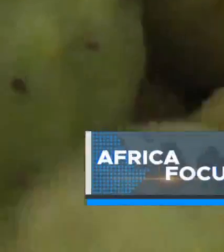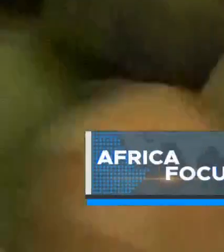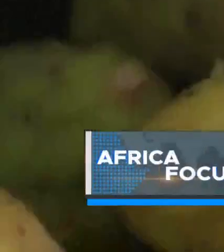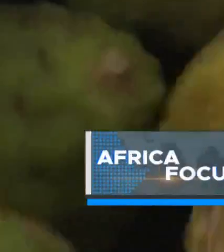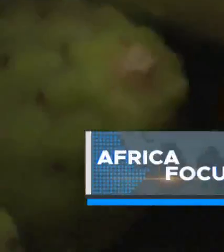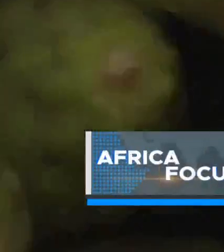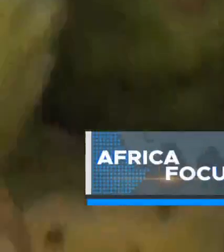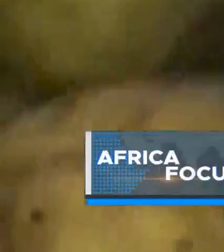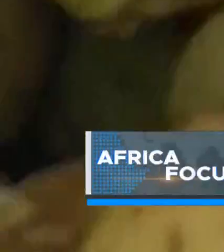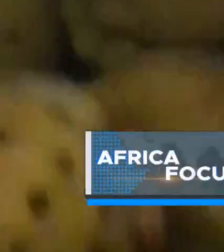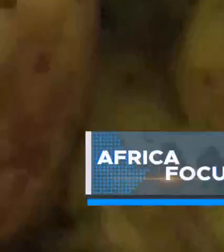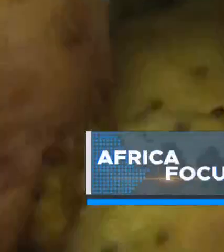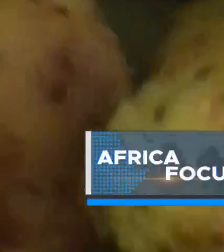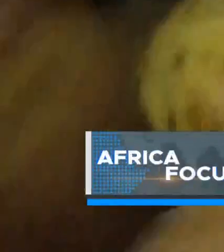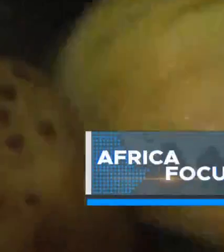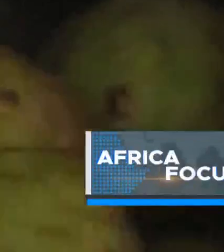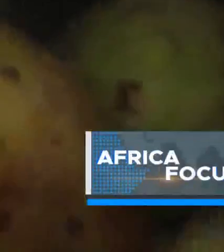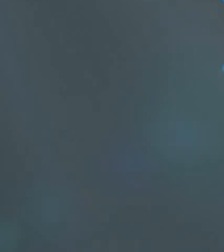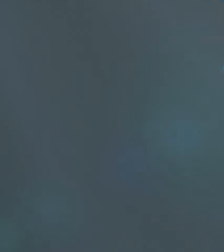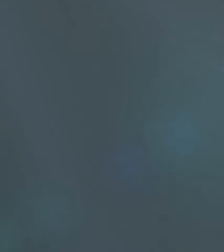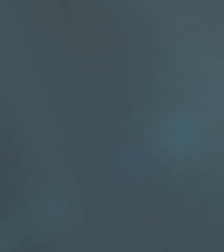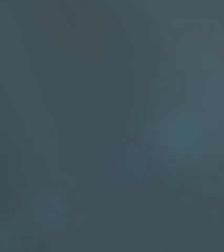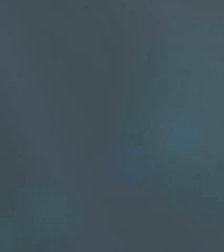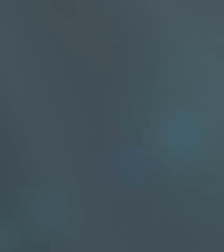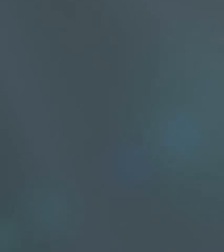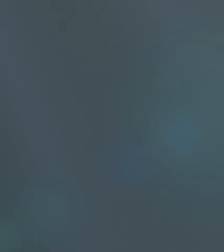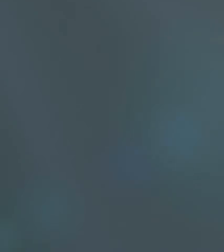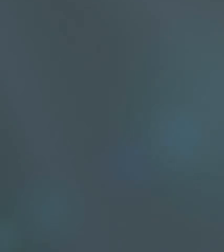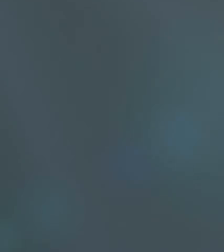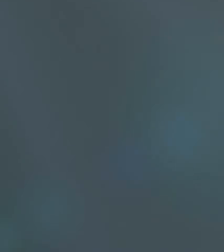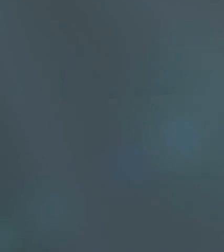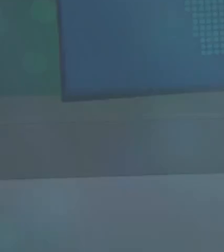cactus is bringing hope to the North African nation.